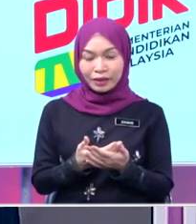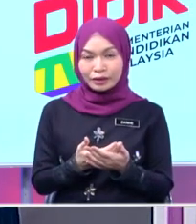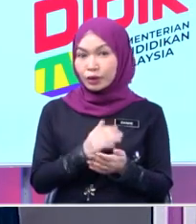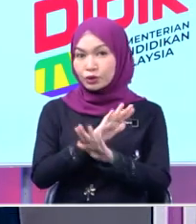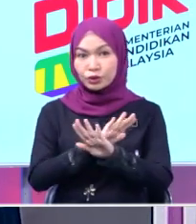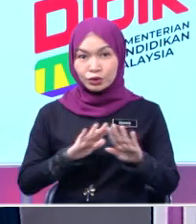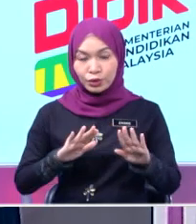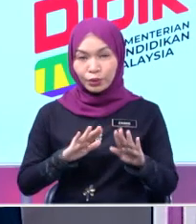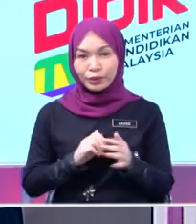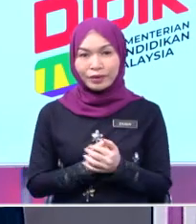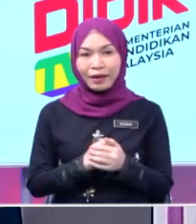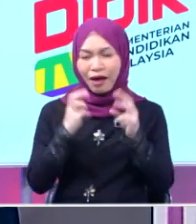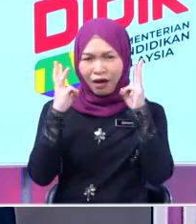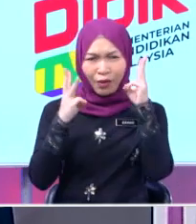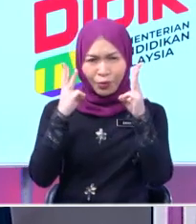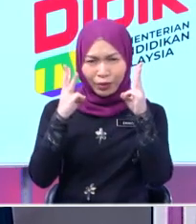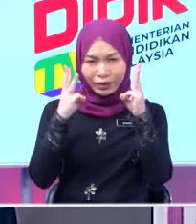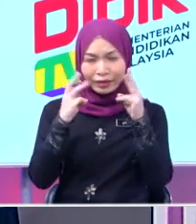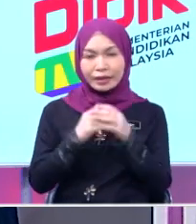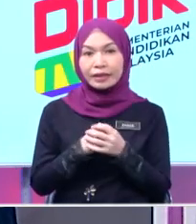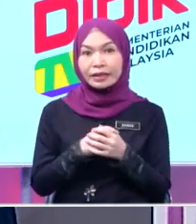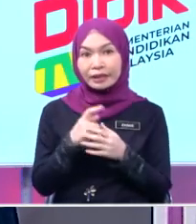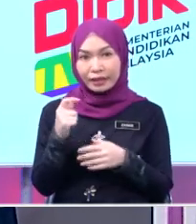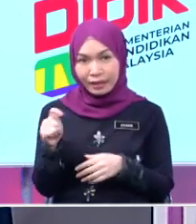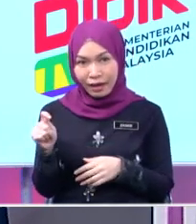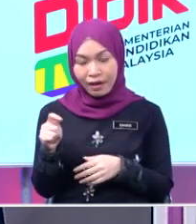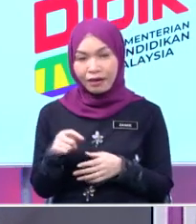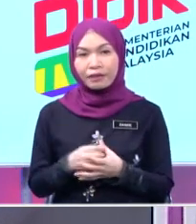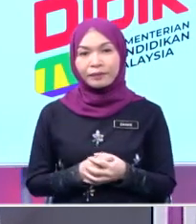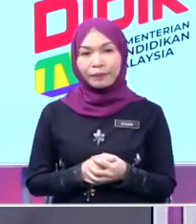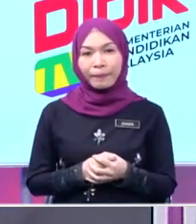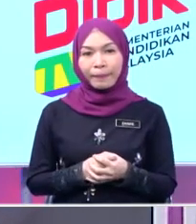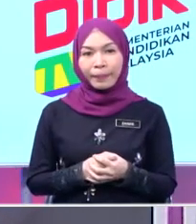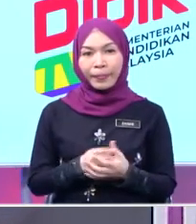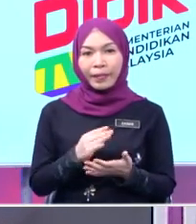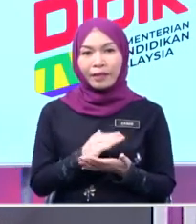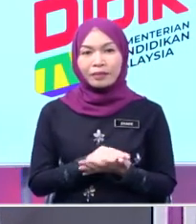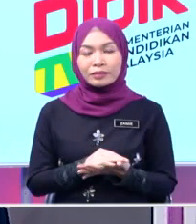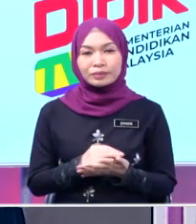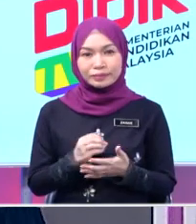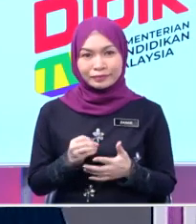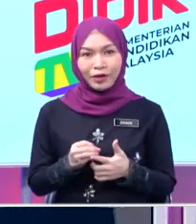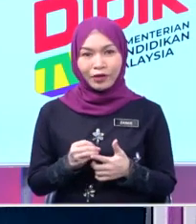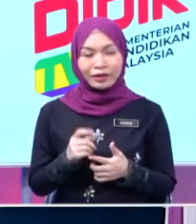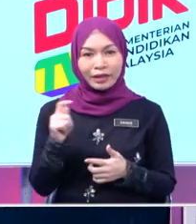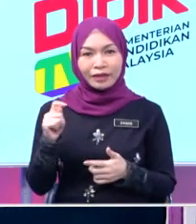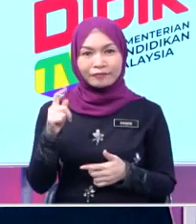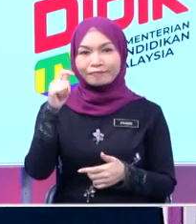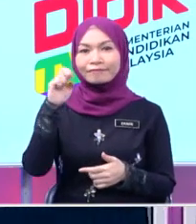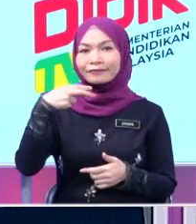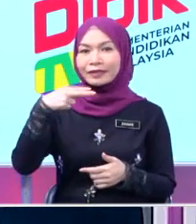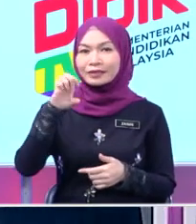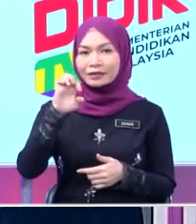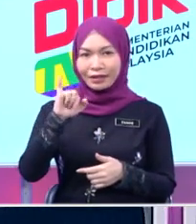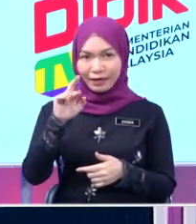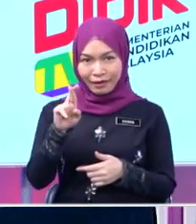pronunciation. Their and they are. It's totally different. Okay. We'll do that in our grammar lesson next time. Okay. All right. All right.